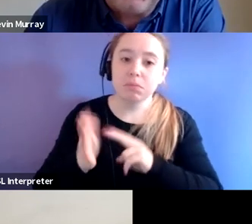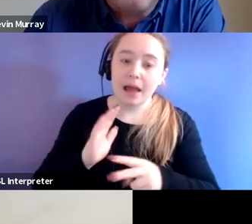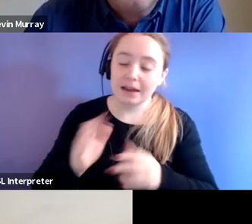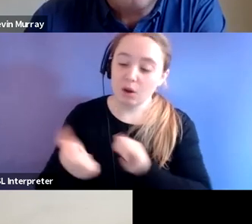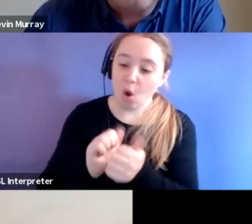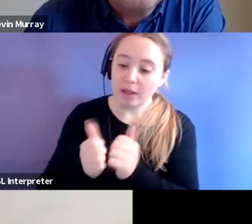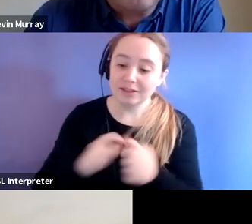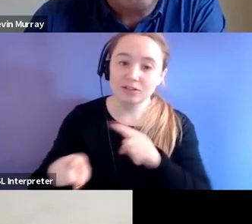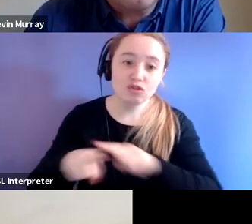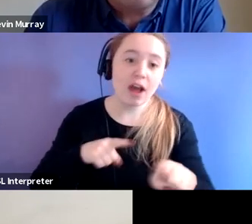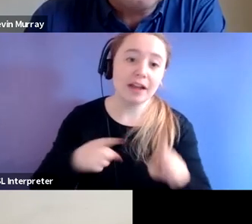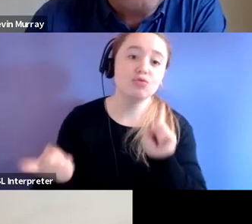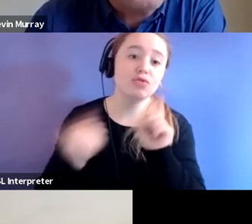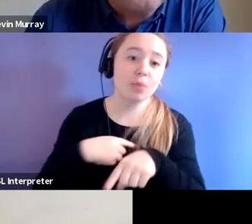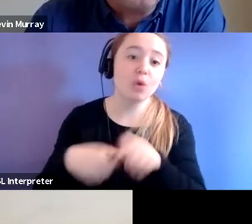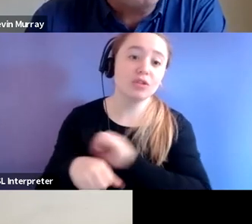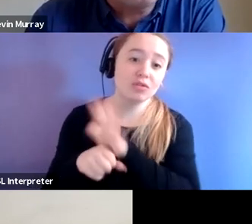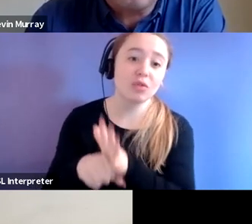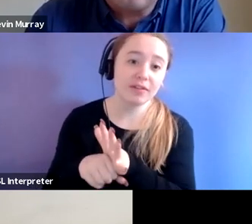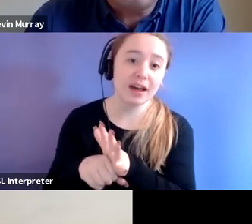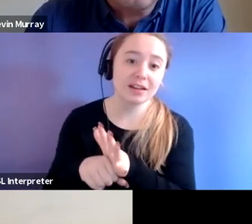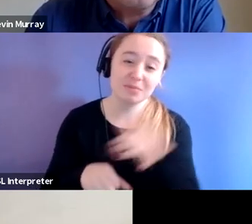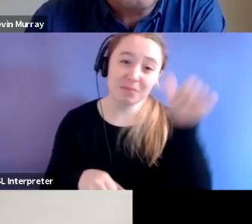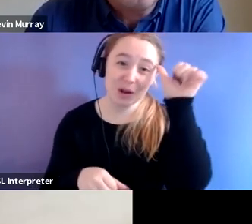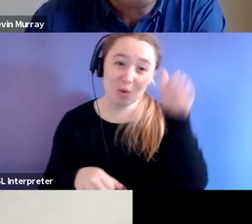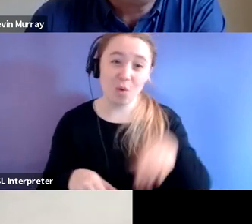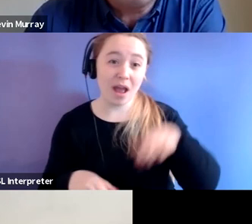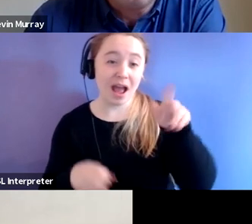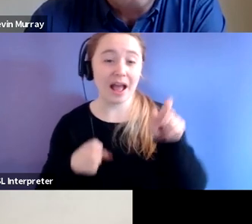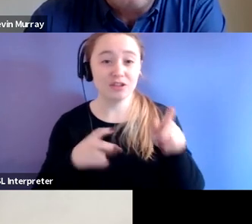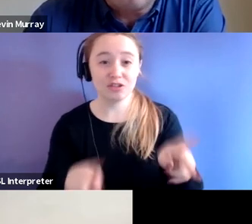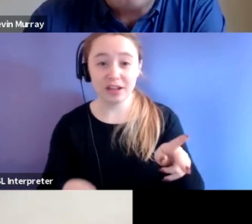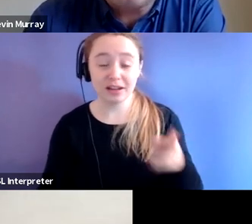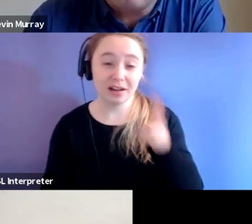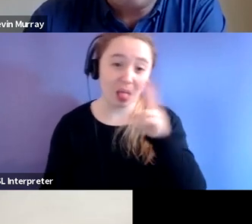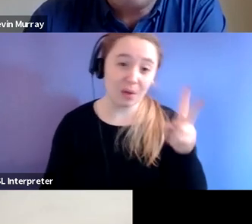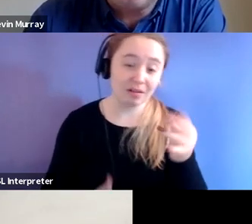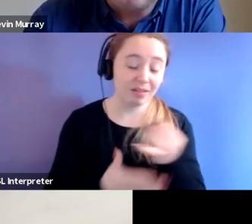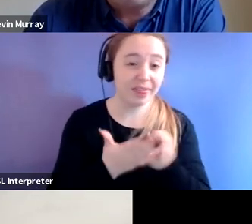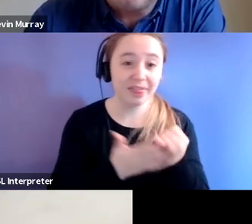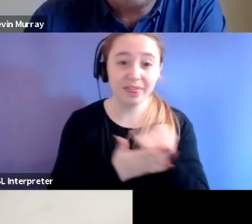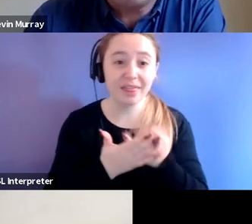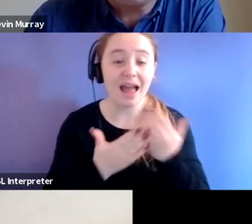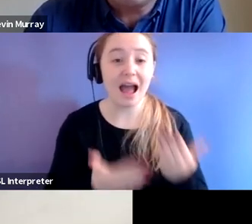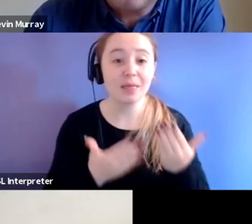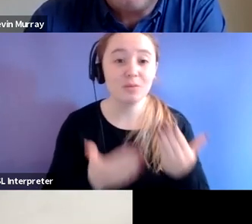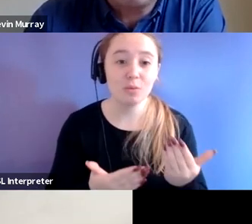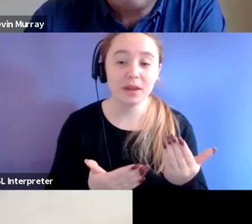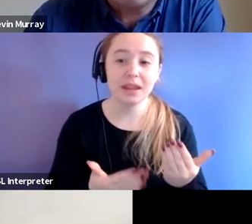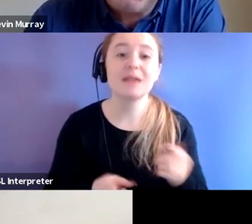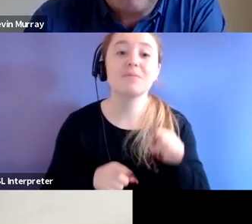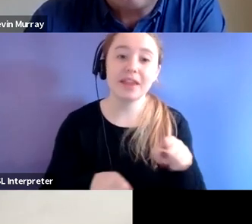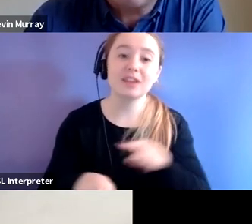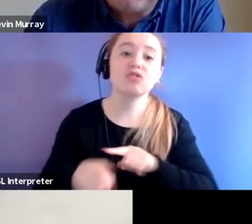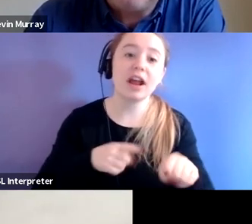respond to that. Because I know some people have said, oh, it spoils the look of the high street or the local street. But it's not a design response. They're trying to